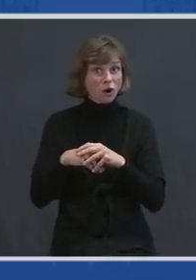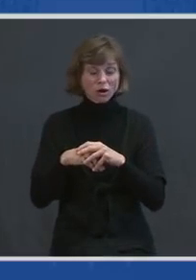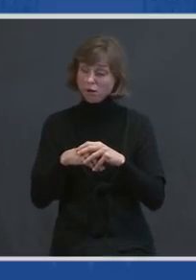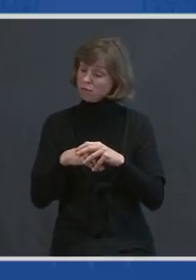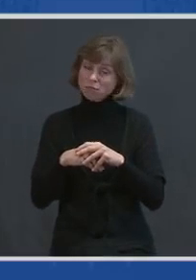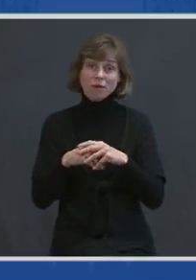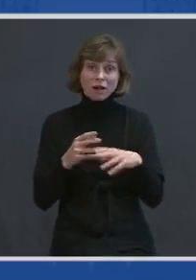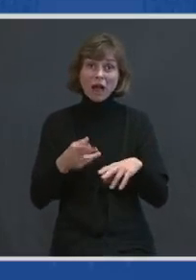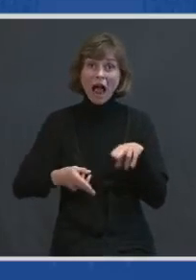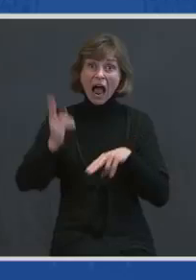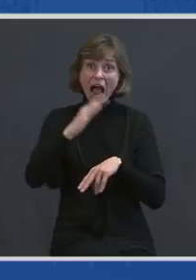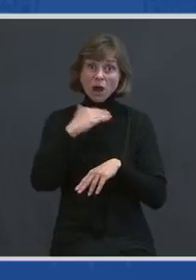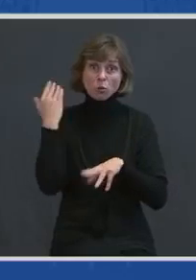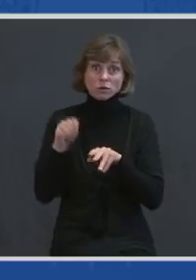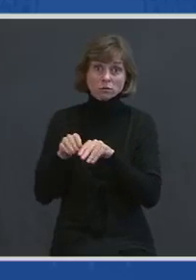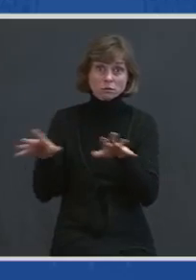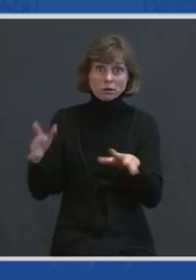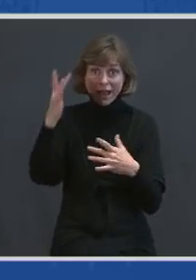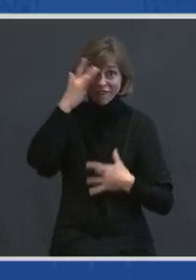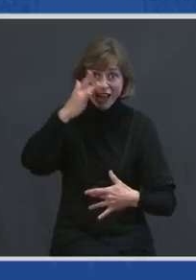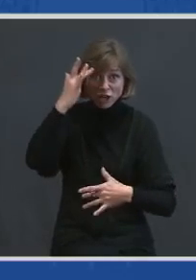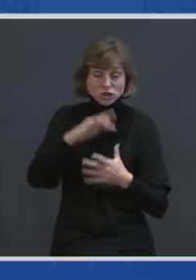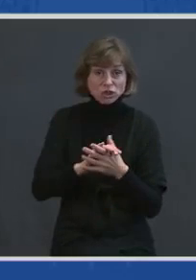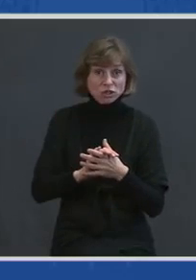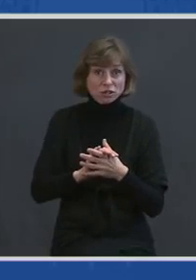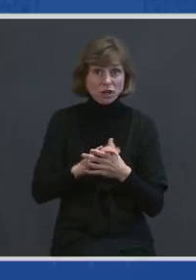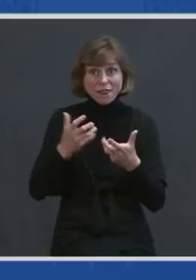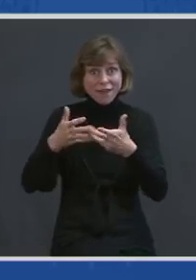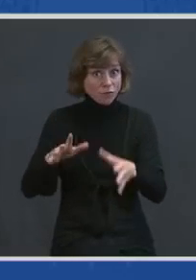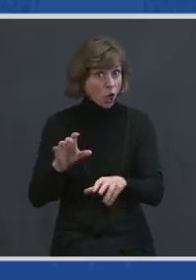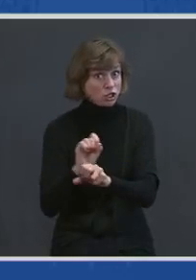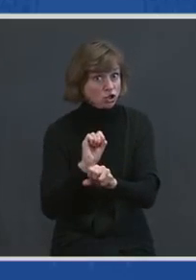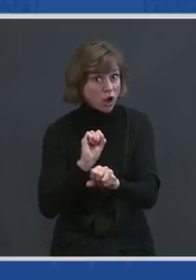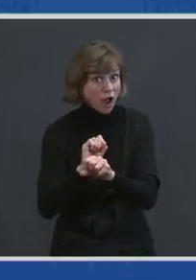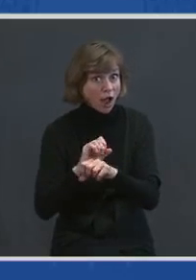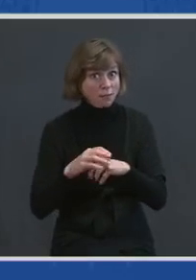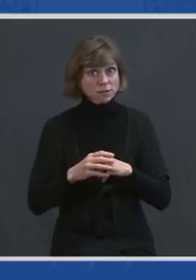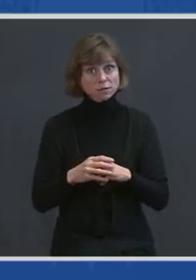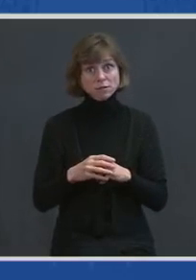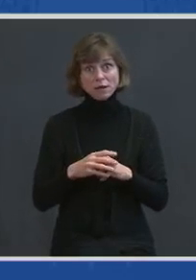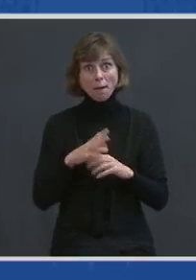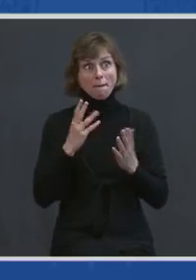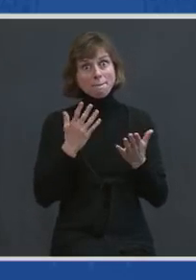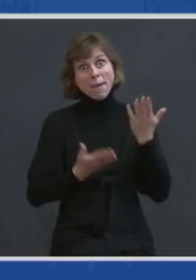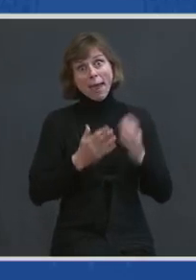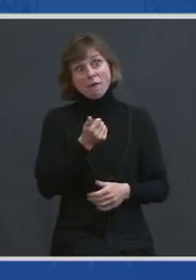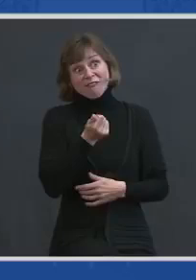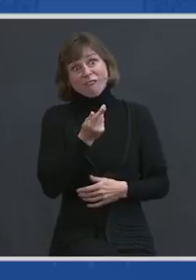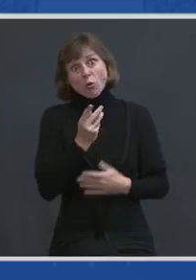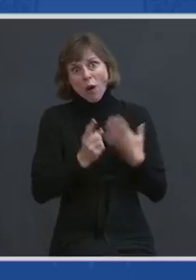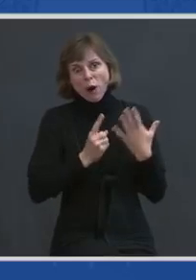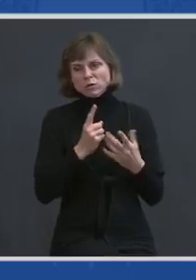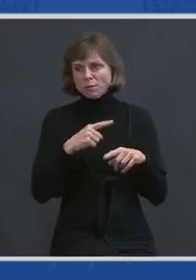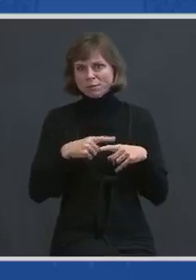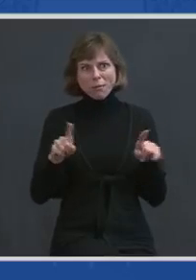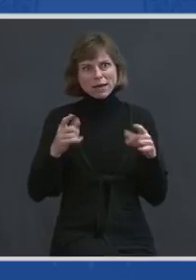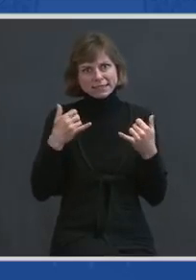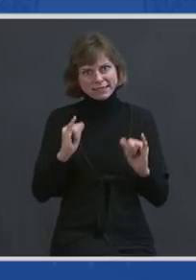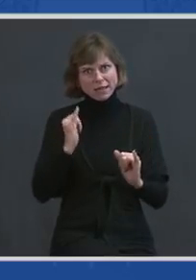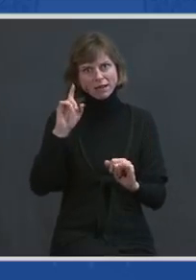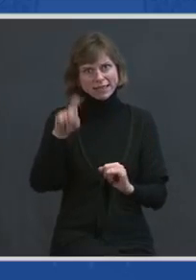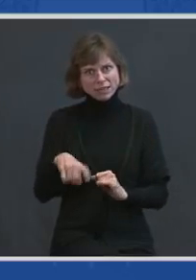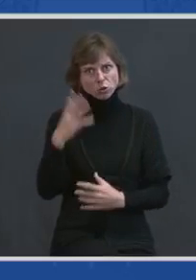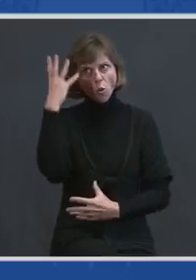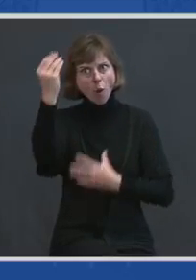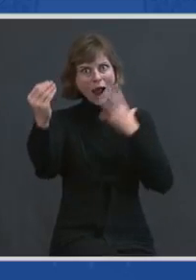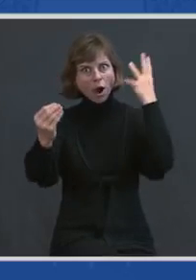And because they have lost jobs, a few of them have kept the jobs, but few hours, but they still need to go outside. So when they go, they're